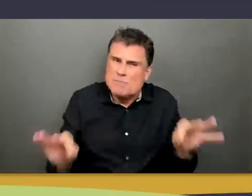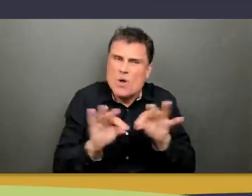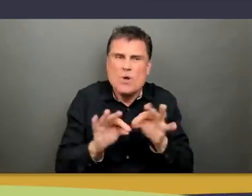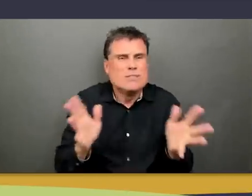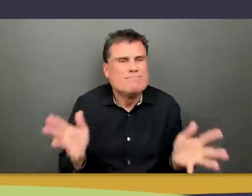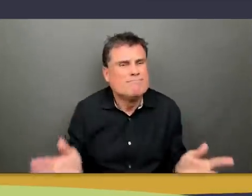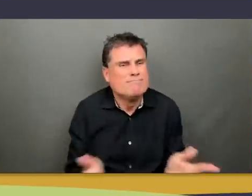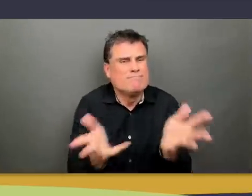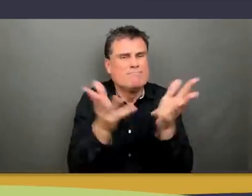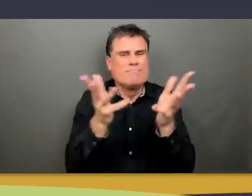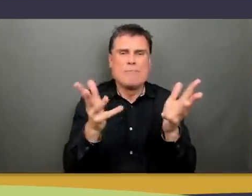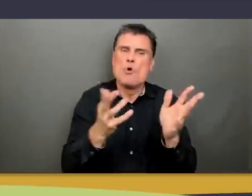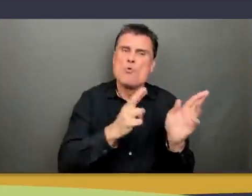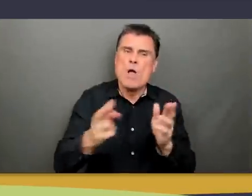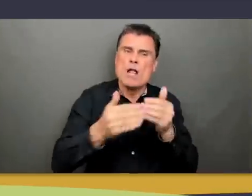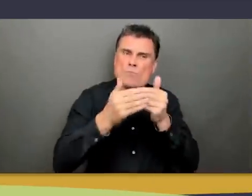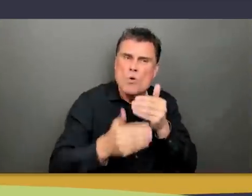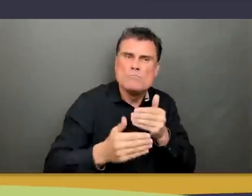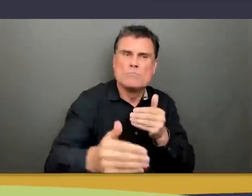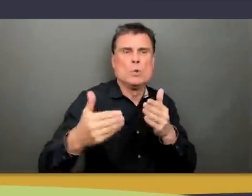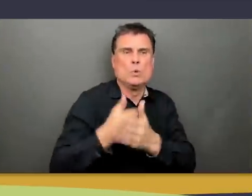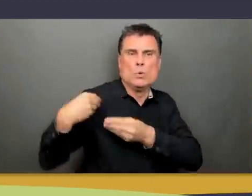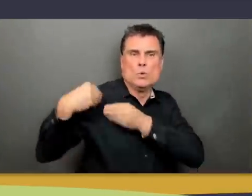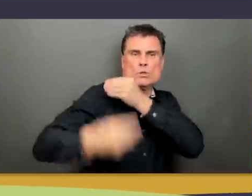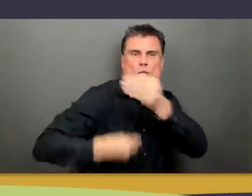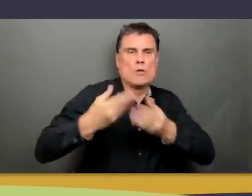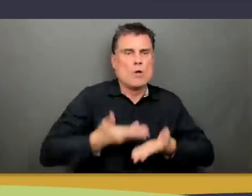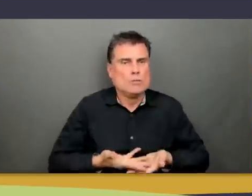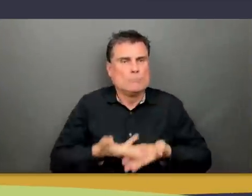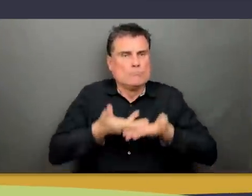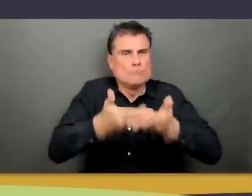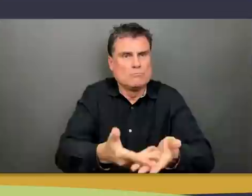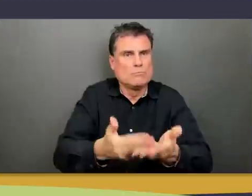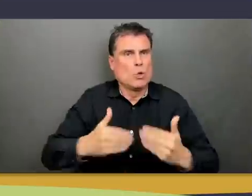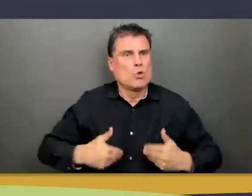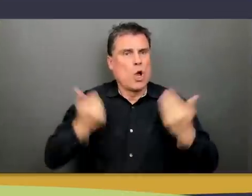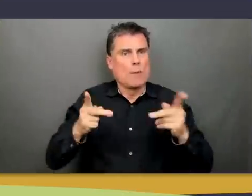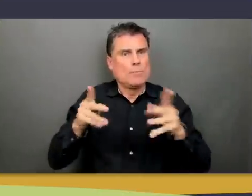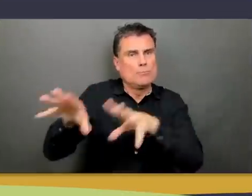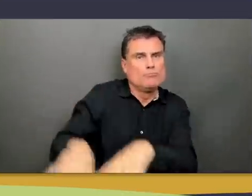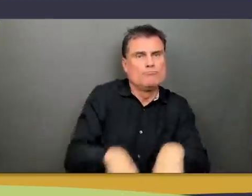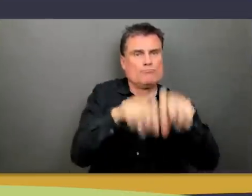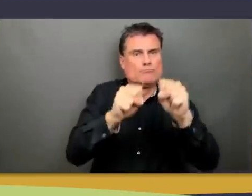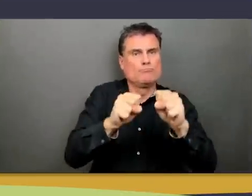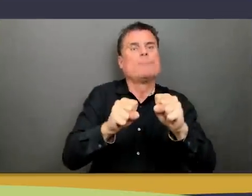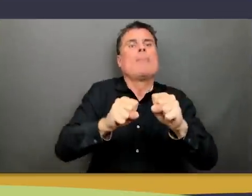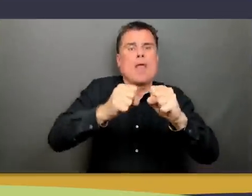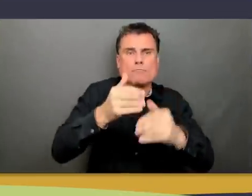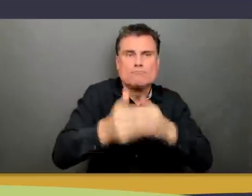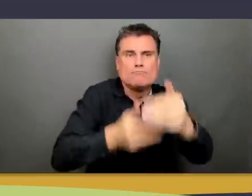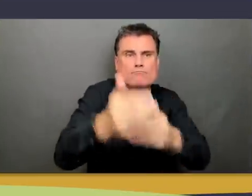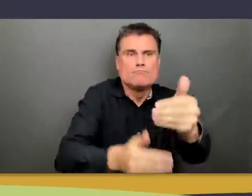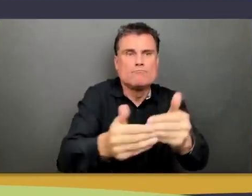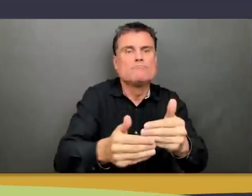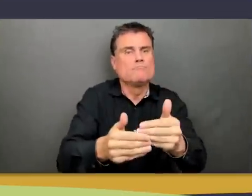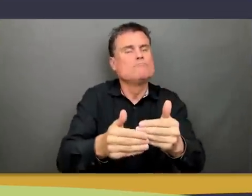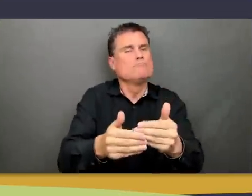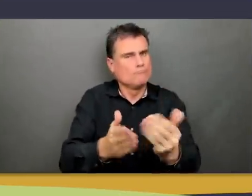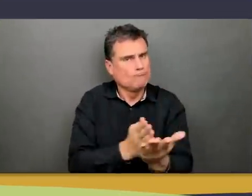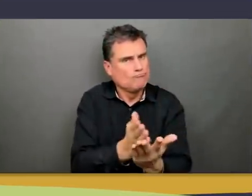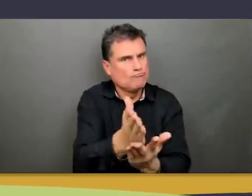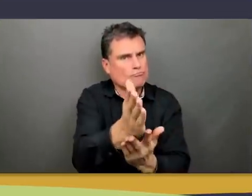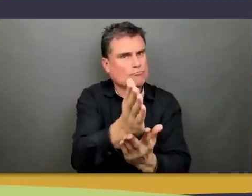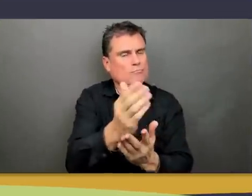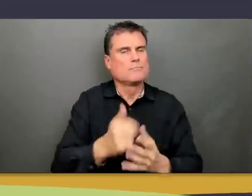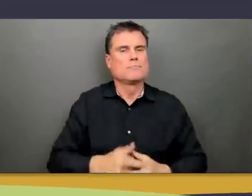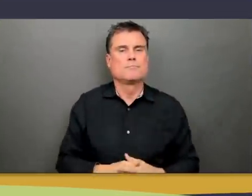for making our community and our chief and council work hard and all the leadership and the ones that are unborn yet. My name is Michael